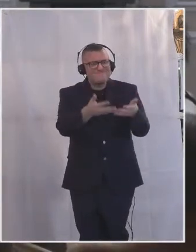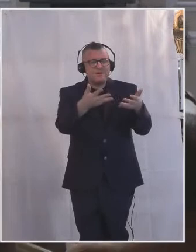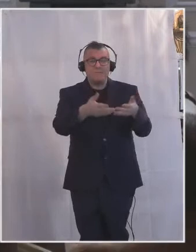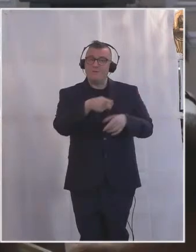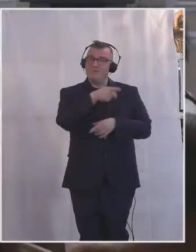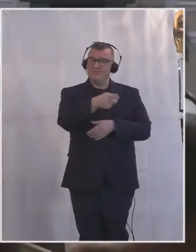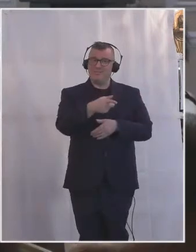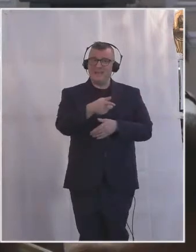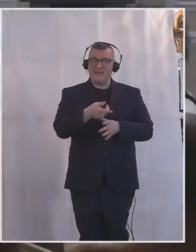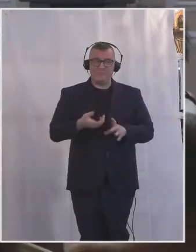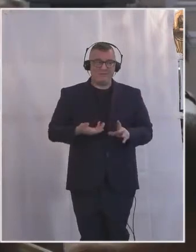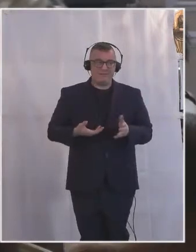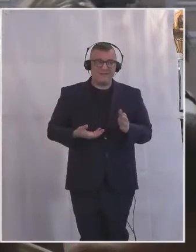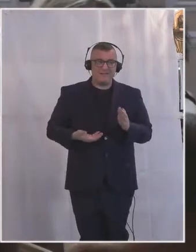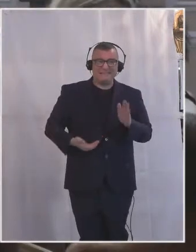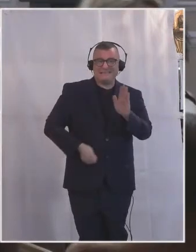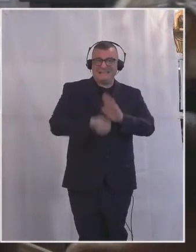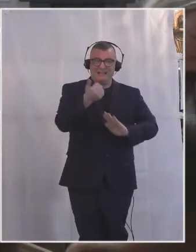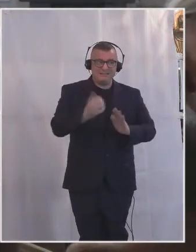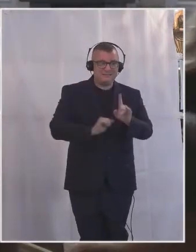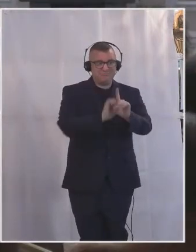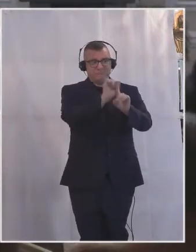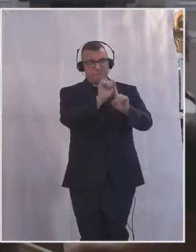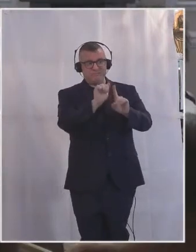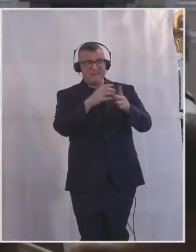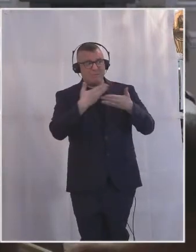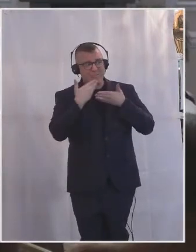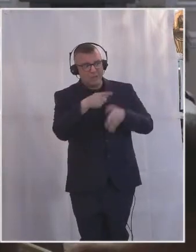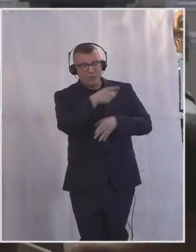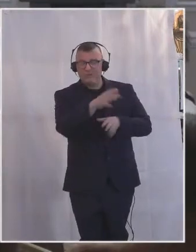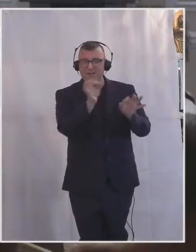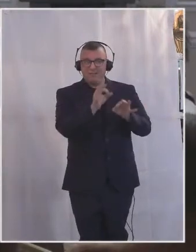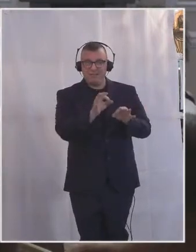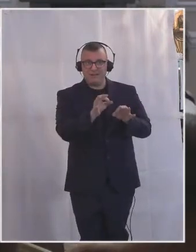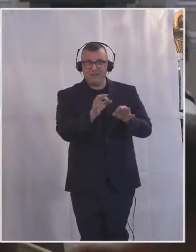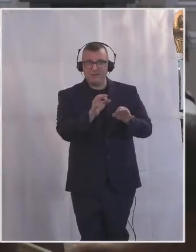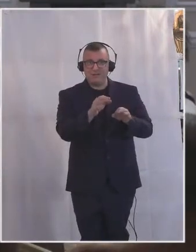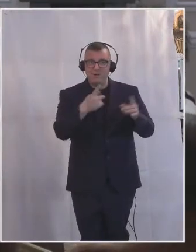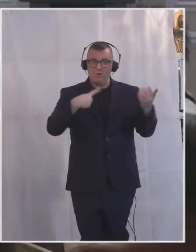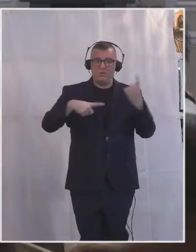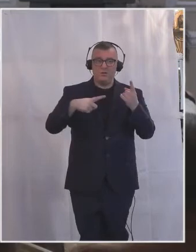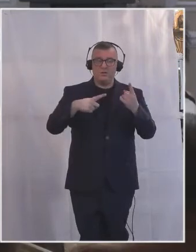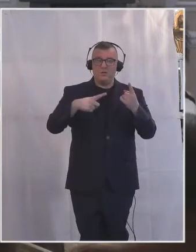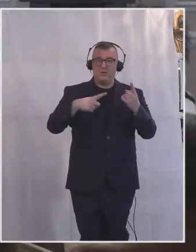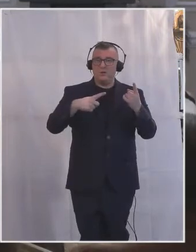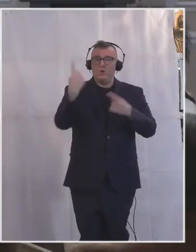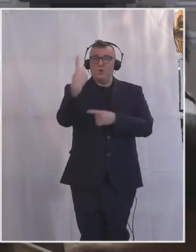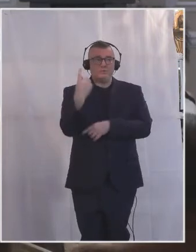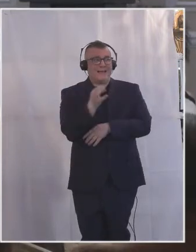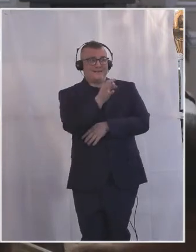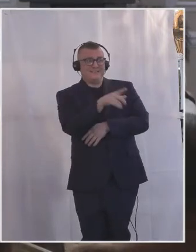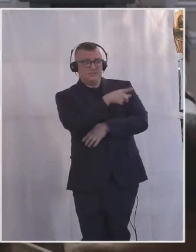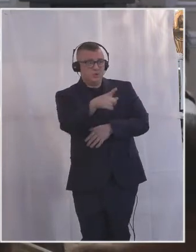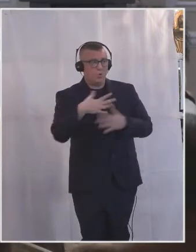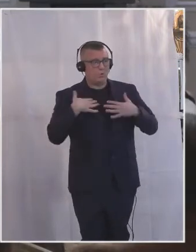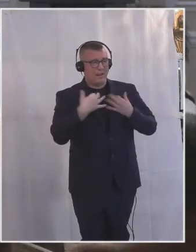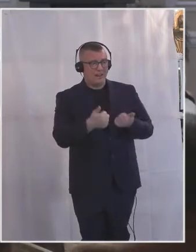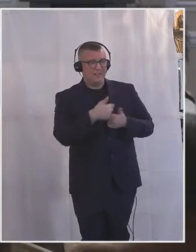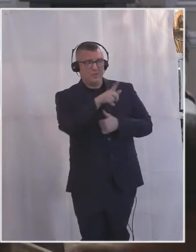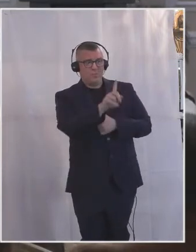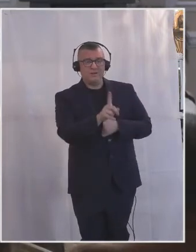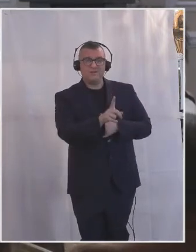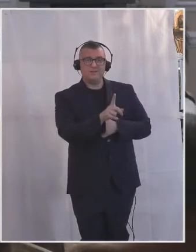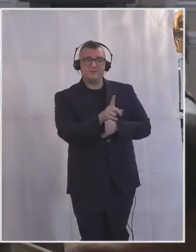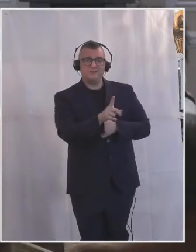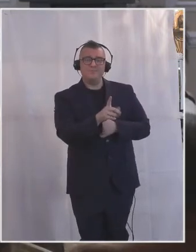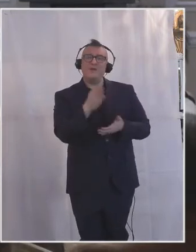being thanked, they're not being upskilled, and nobody's actually asking them about their well-being. And there's a fine line between